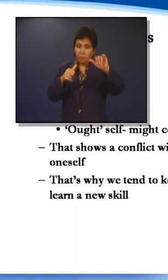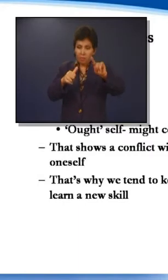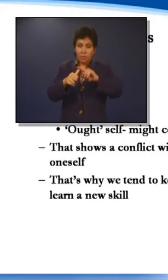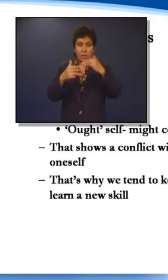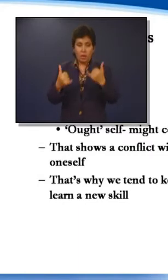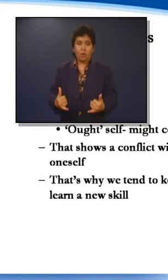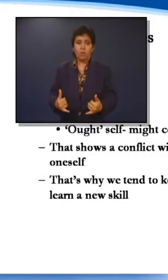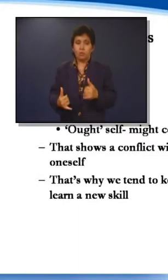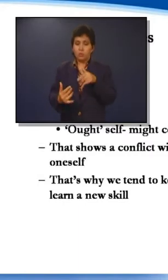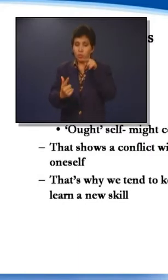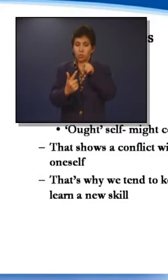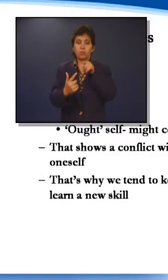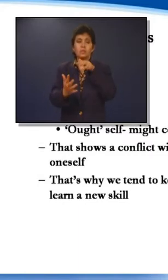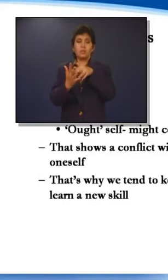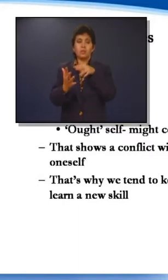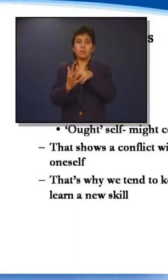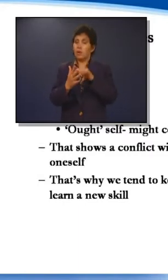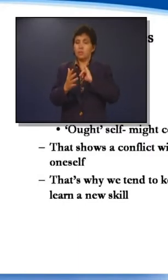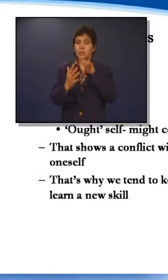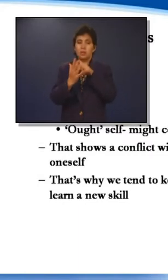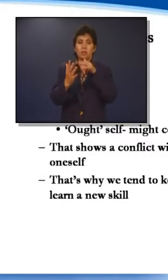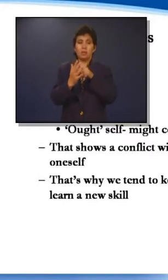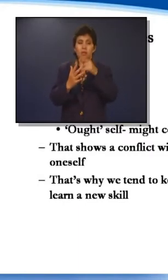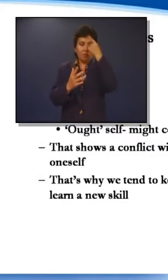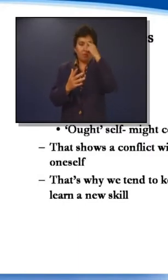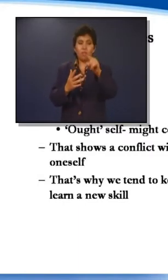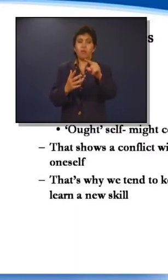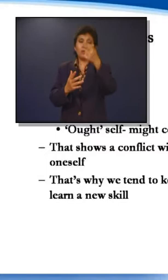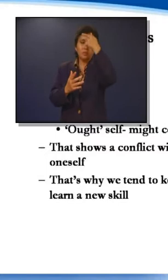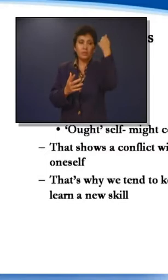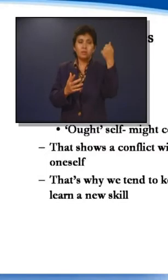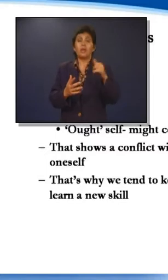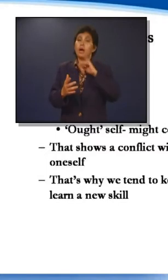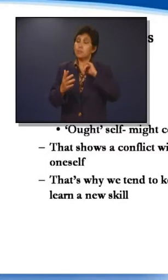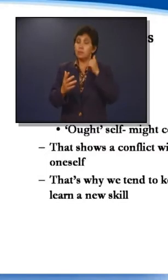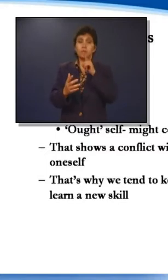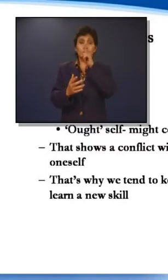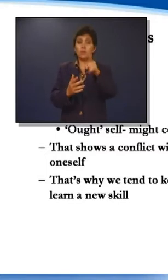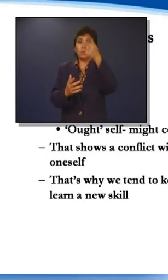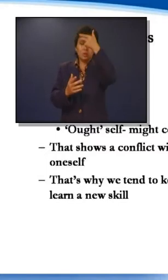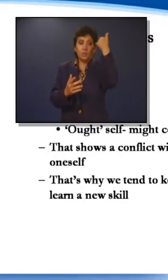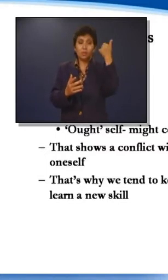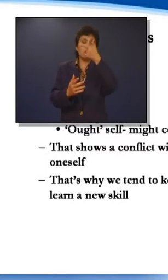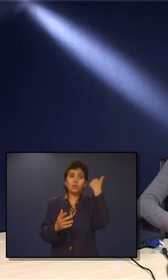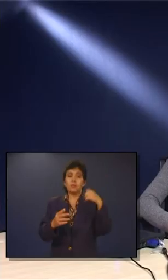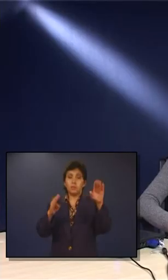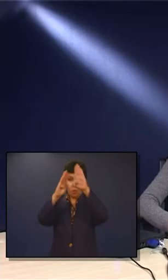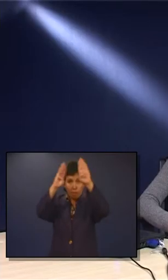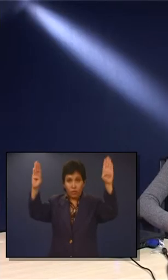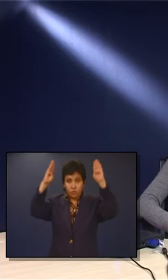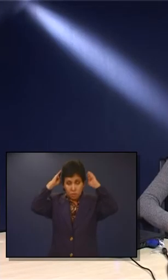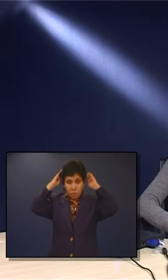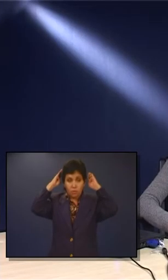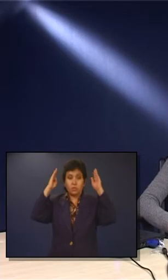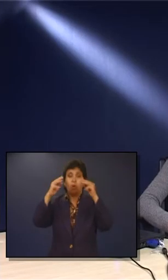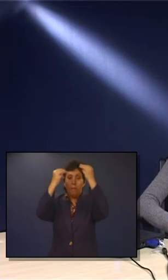of the things you're doing right now is to study. I'm sure you study for a reason. I'm sure you study, you want to get your bachelor's